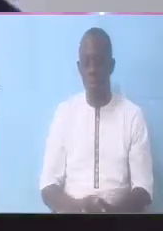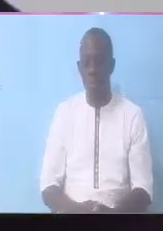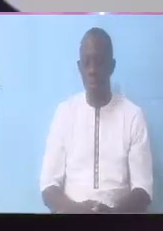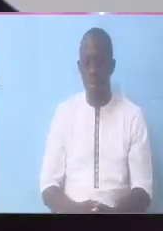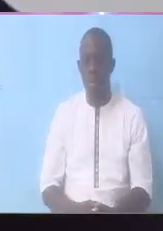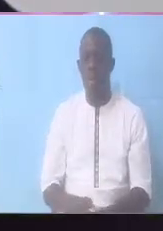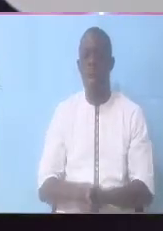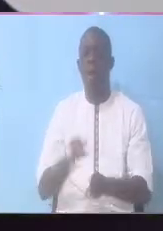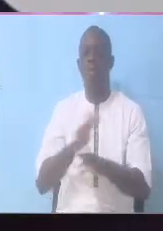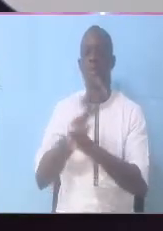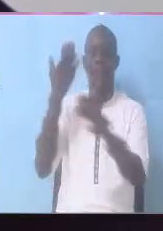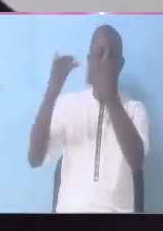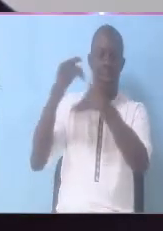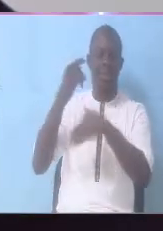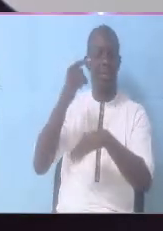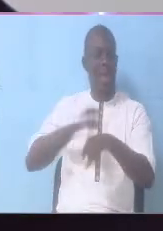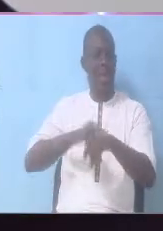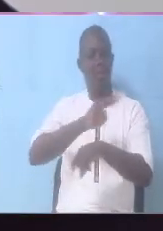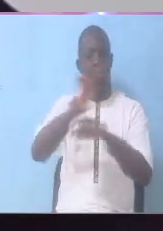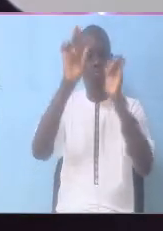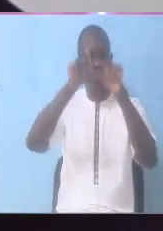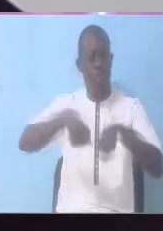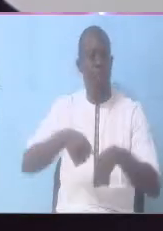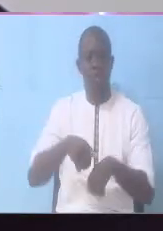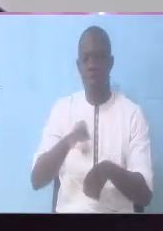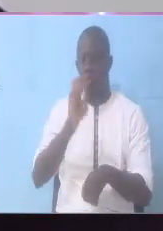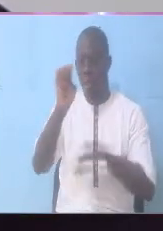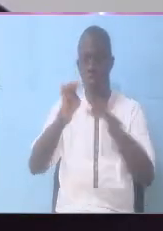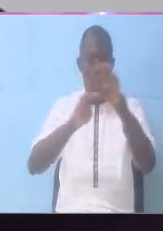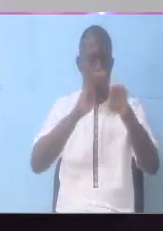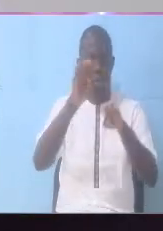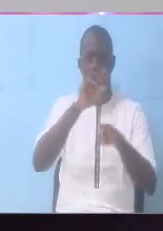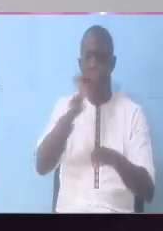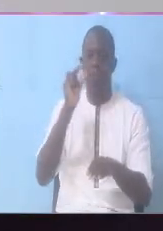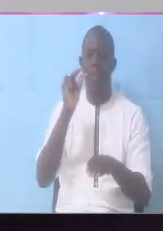At that time, I cannot name soldiers because there were many soldiers for the first day.